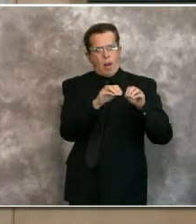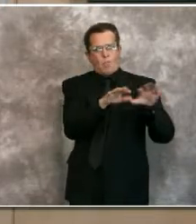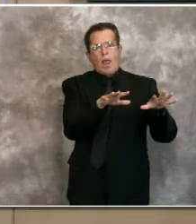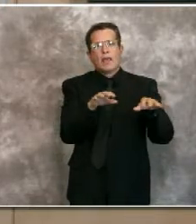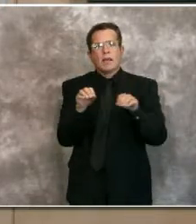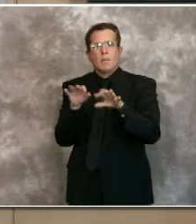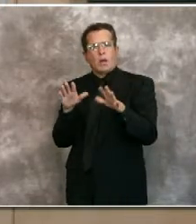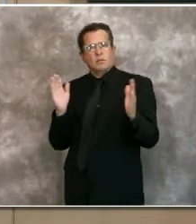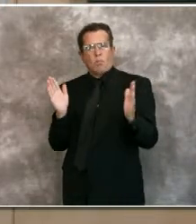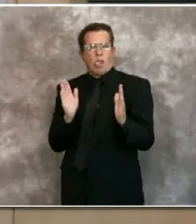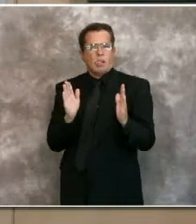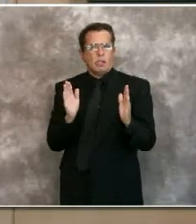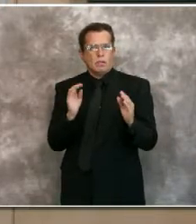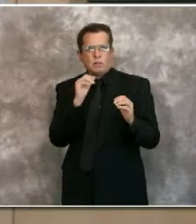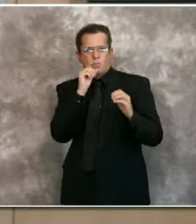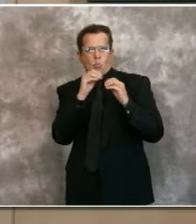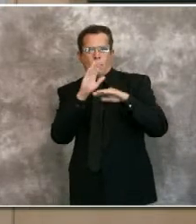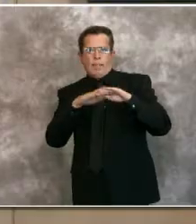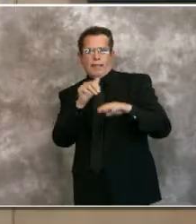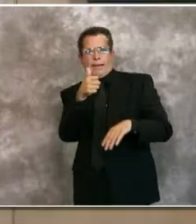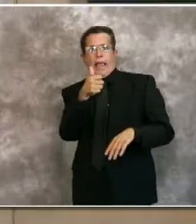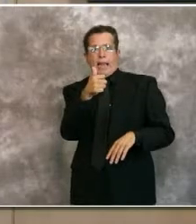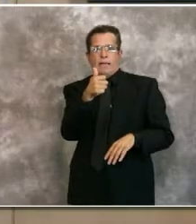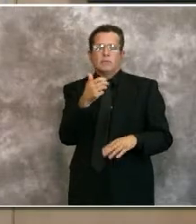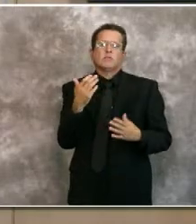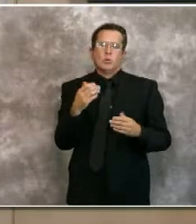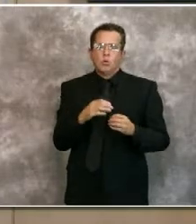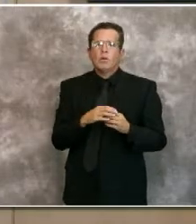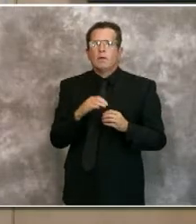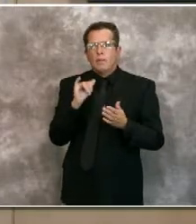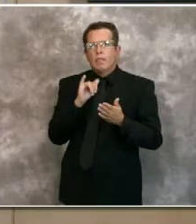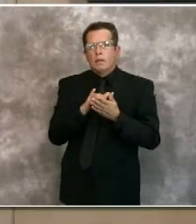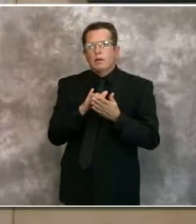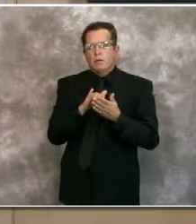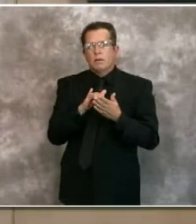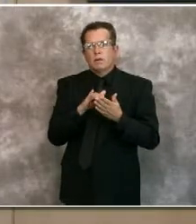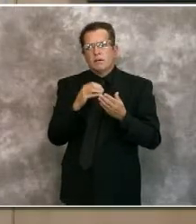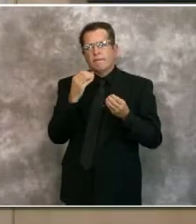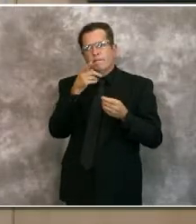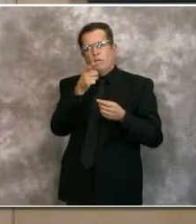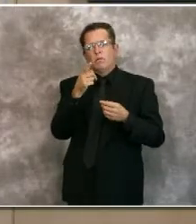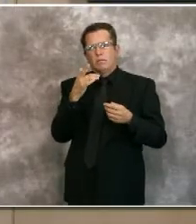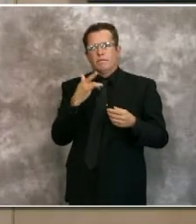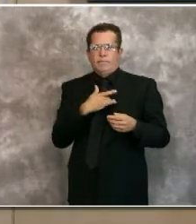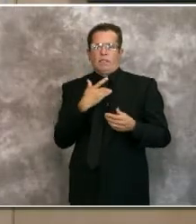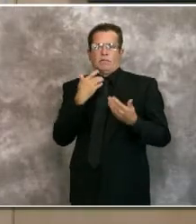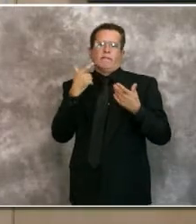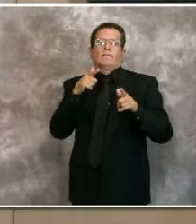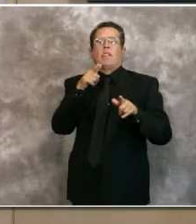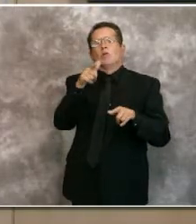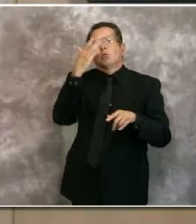And again, that's a little bit of extra context to give you a sense of scale.